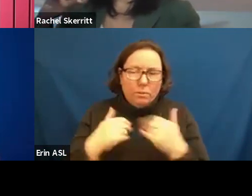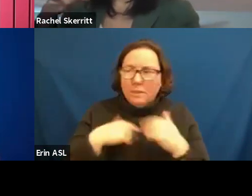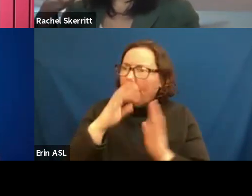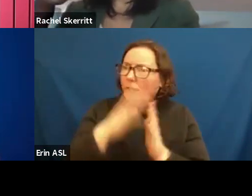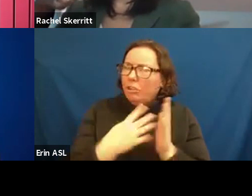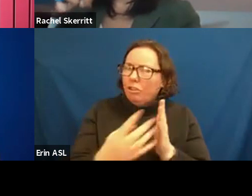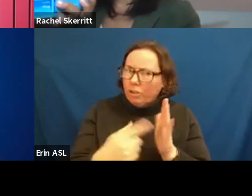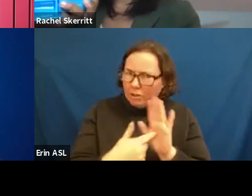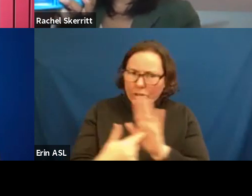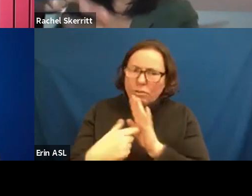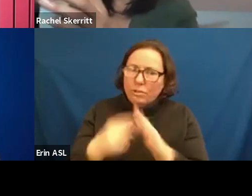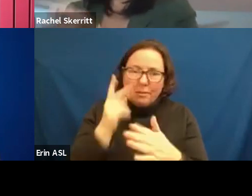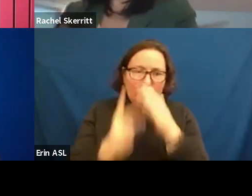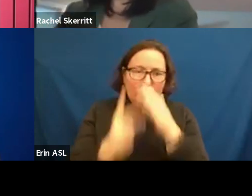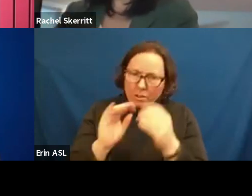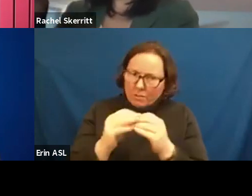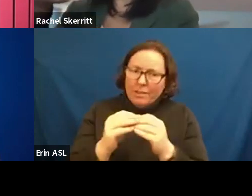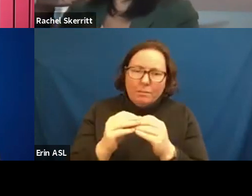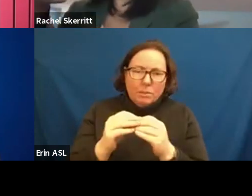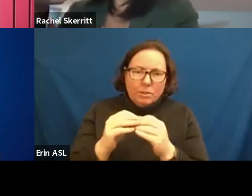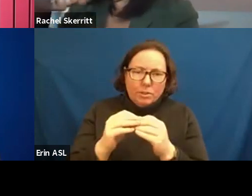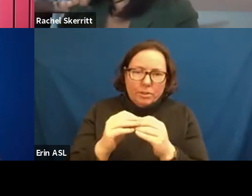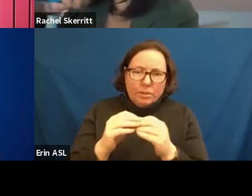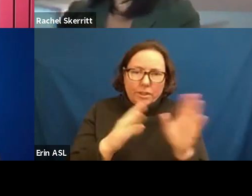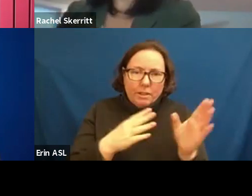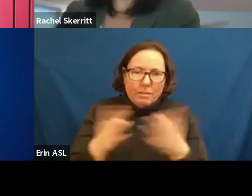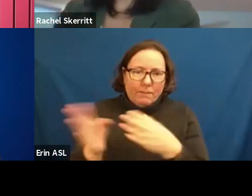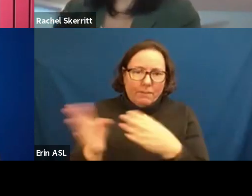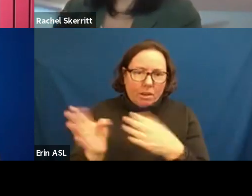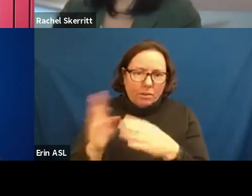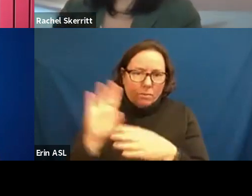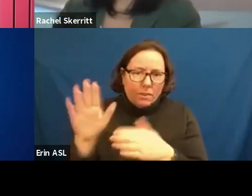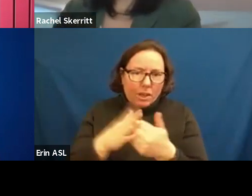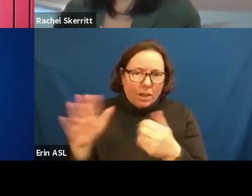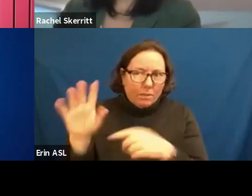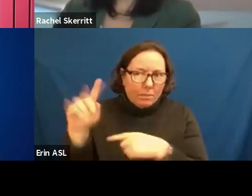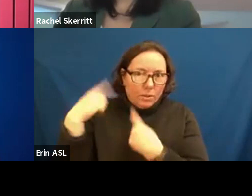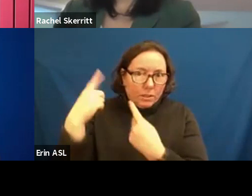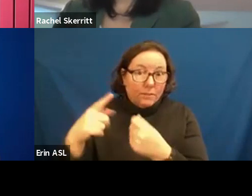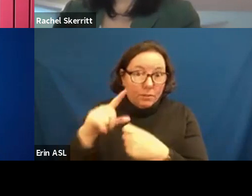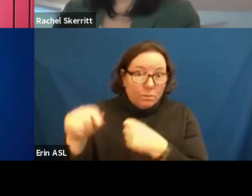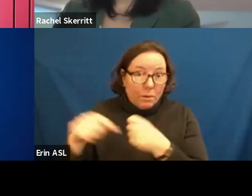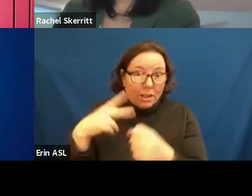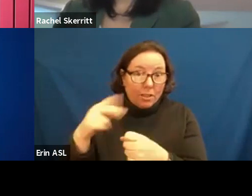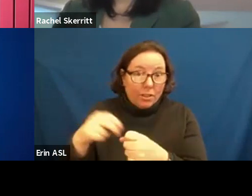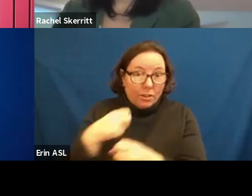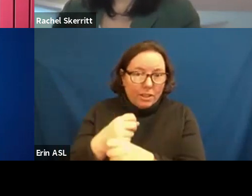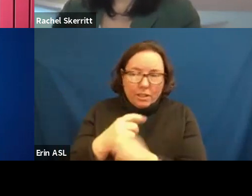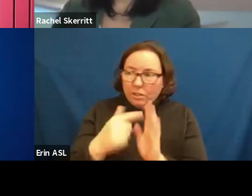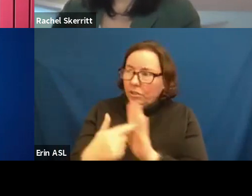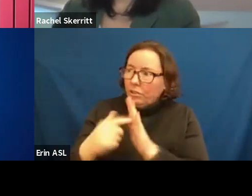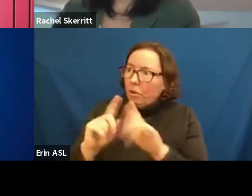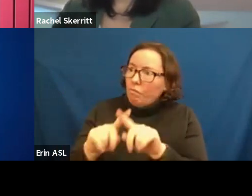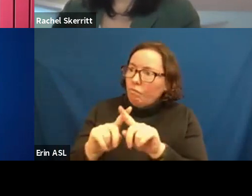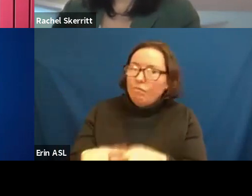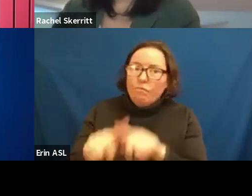the same predictable number of seats that have been funneled to their neighborhoods for decades. That statement exposes how